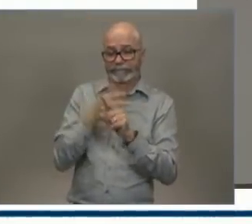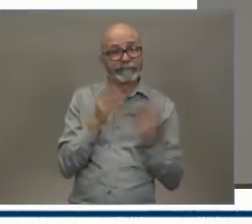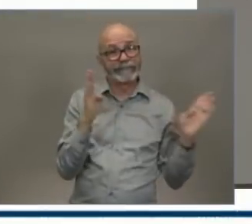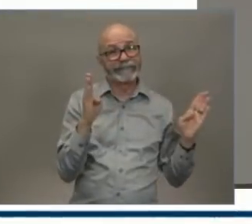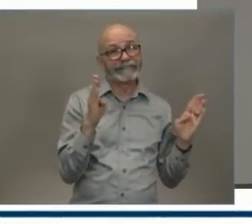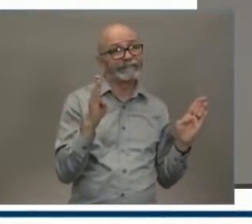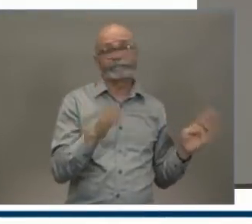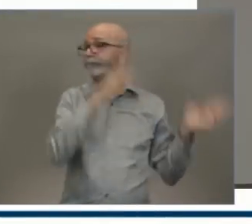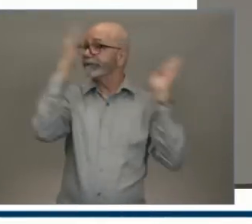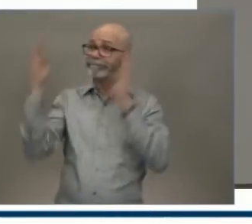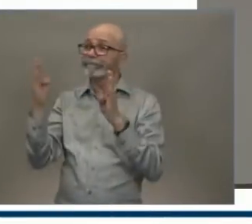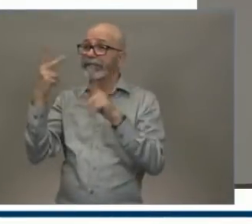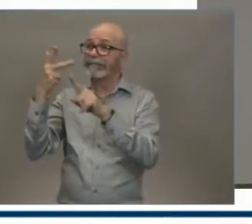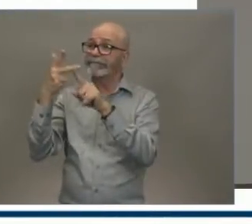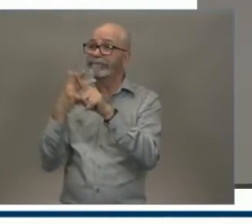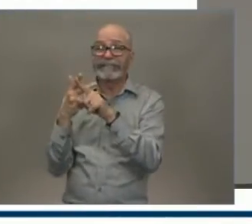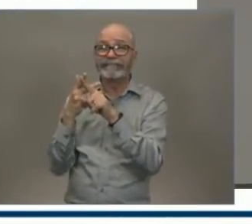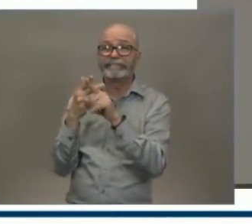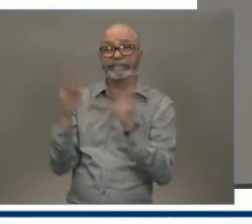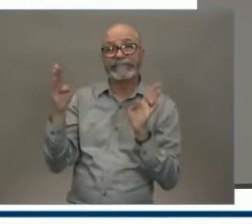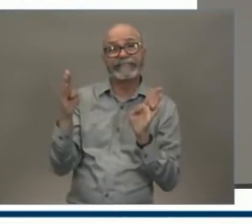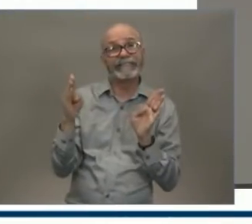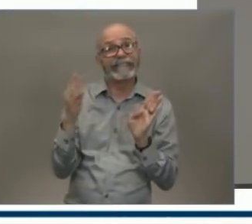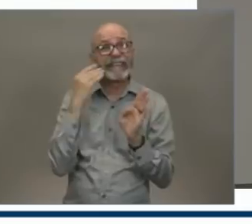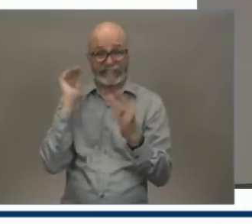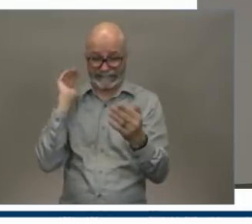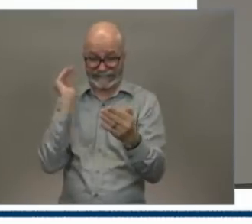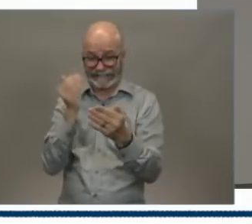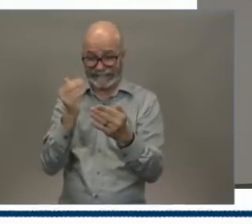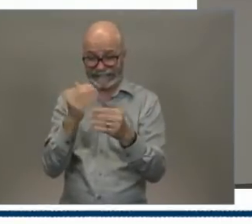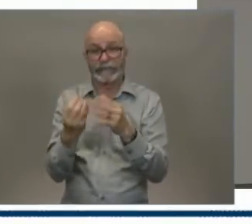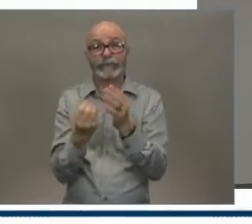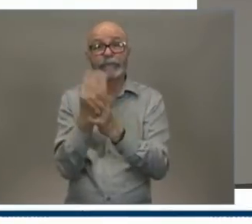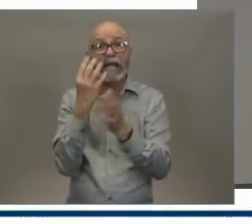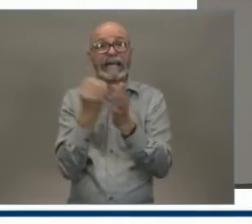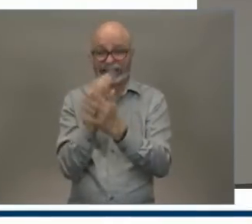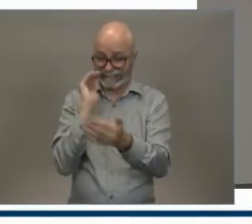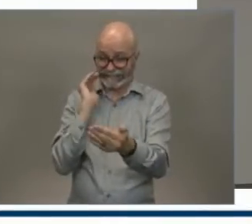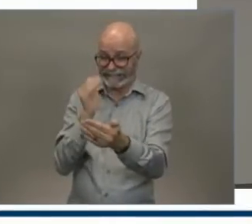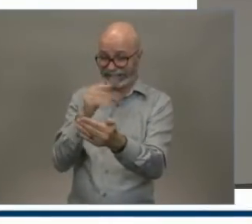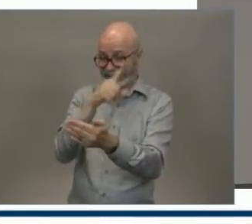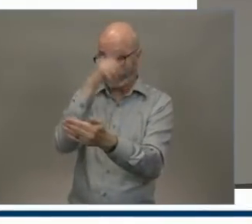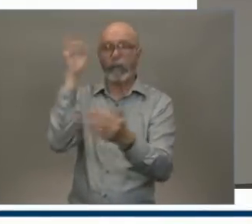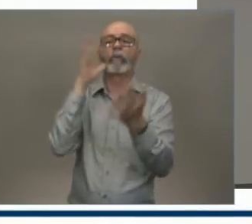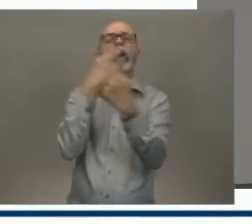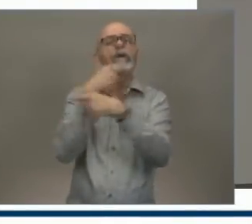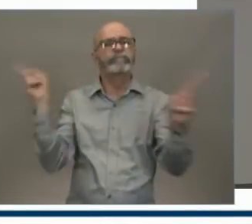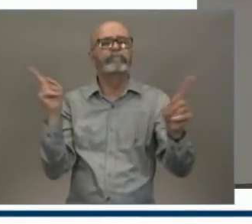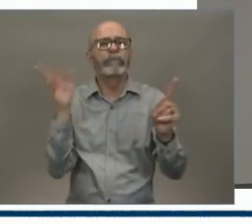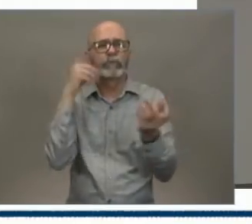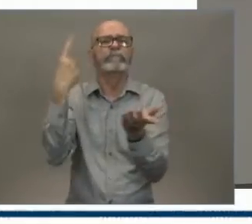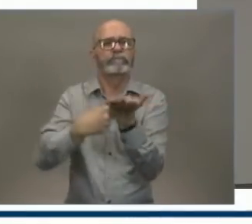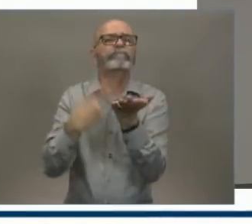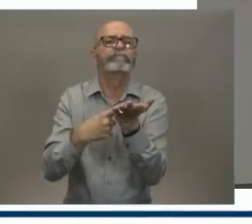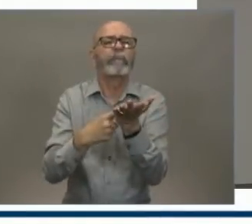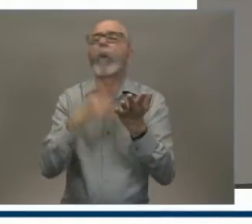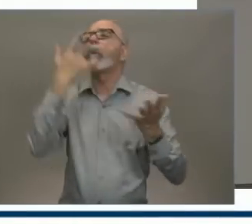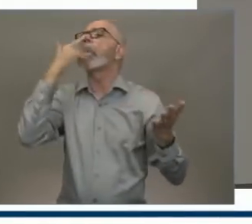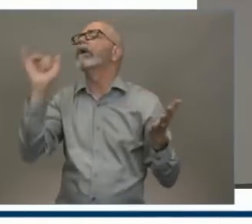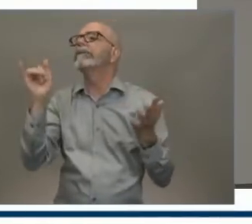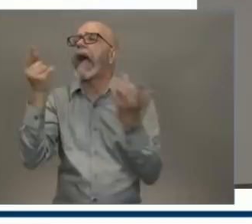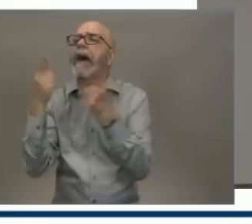to spring and summer, that's one of the many issues we'll have to look at, and hopefully our epidemiology is in a favorable